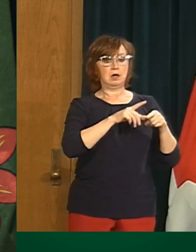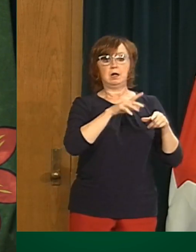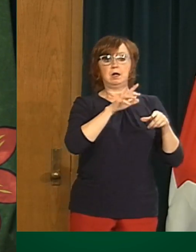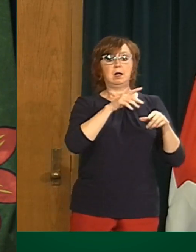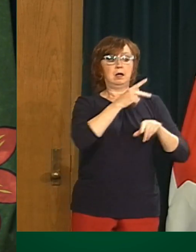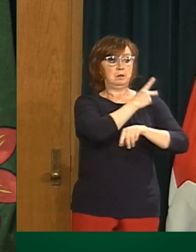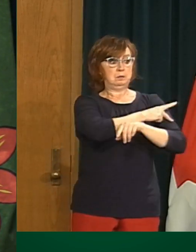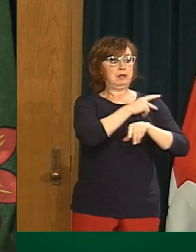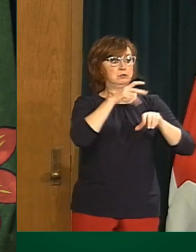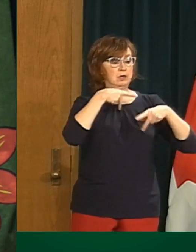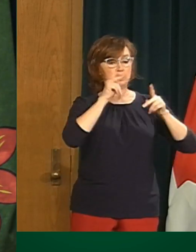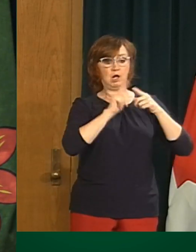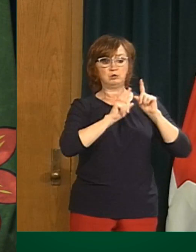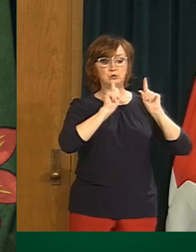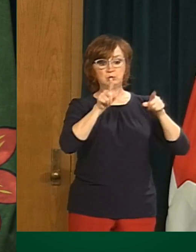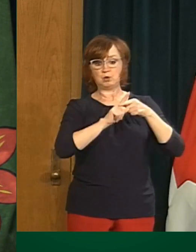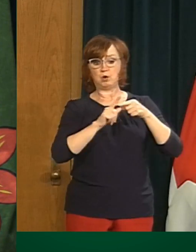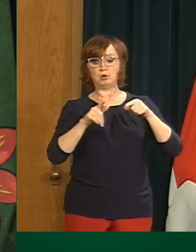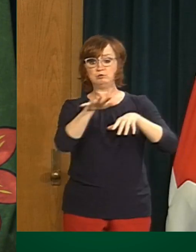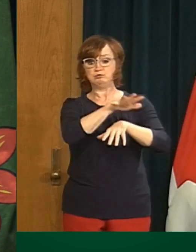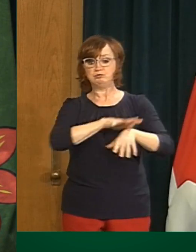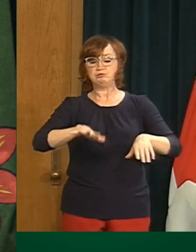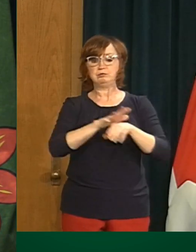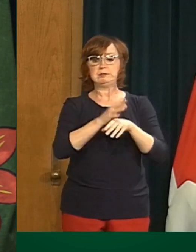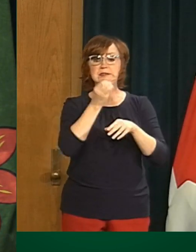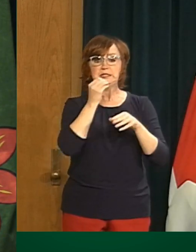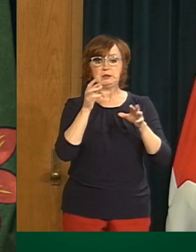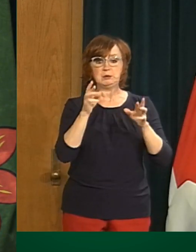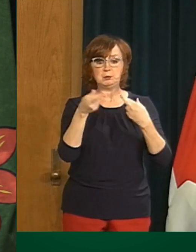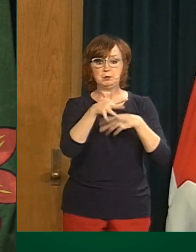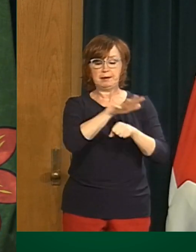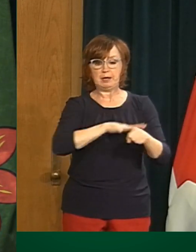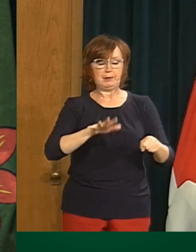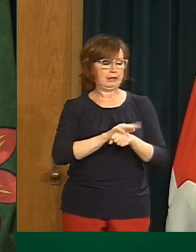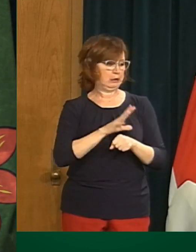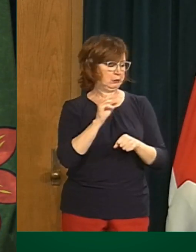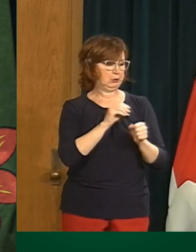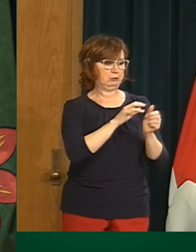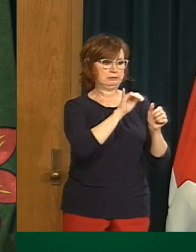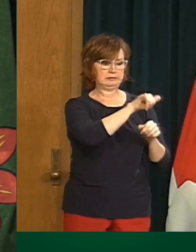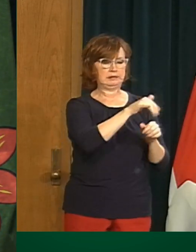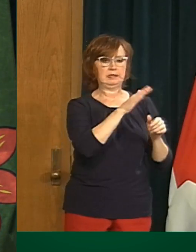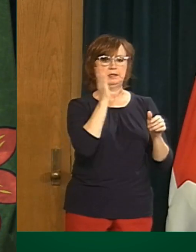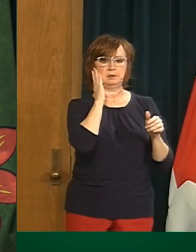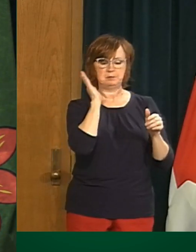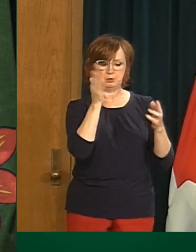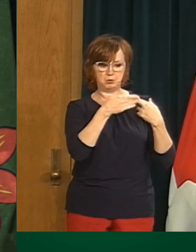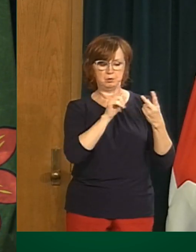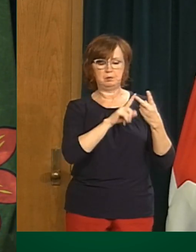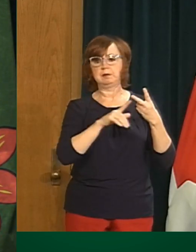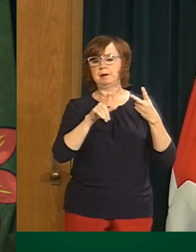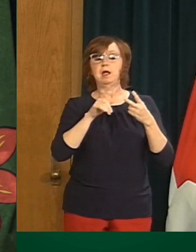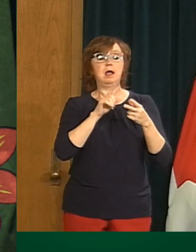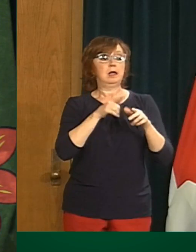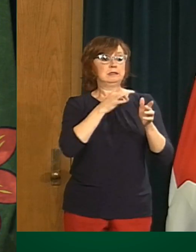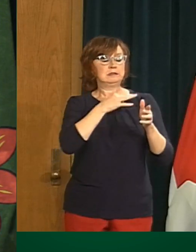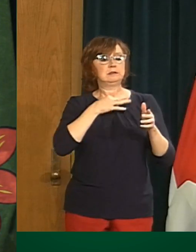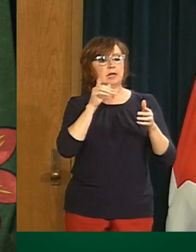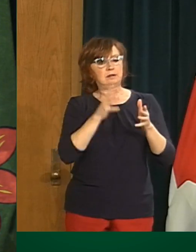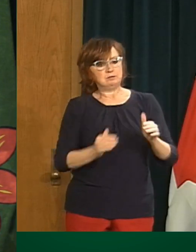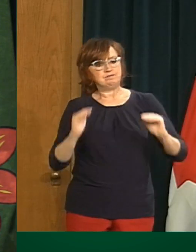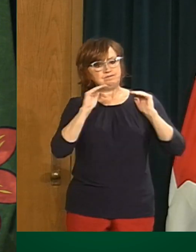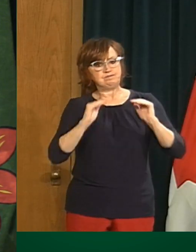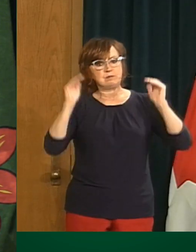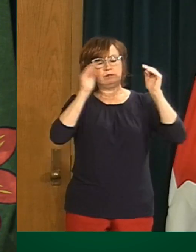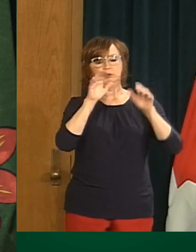of personal protective equipment, as well as enhanced daily cleaning schedules. Additional measures have occurred in the